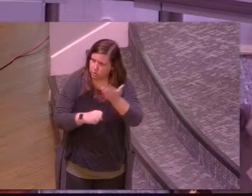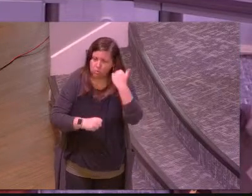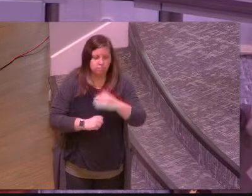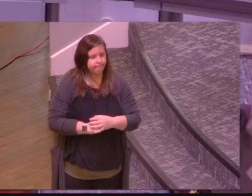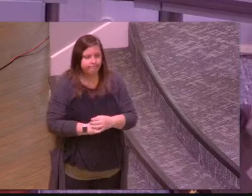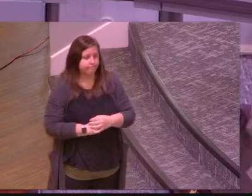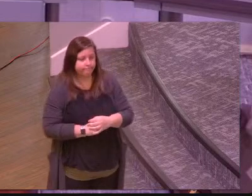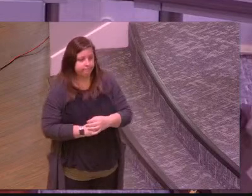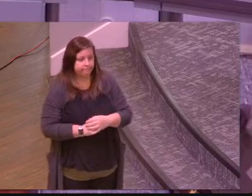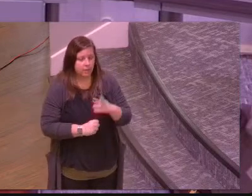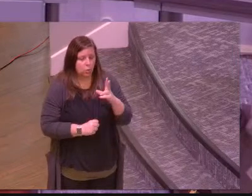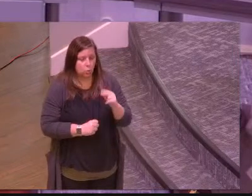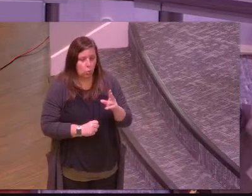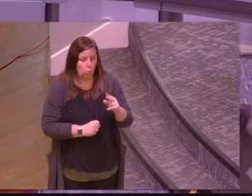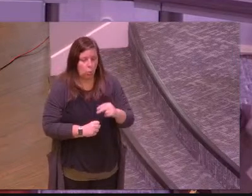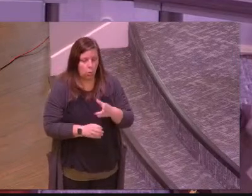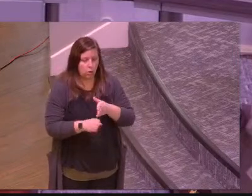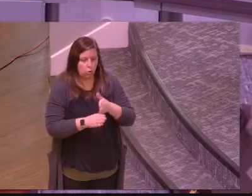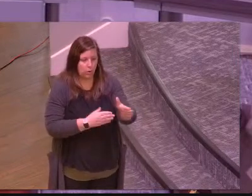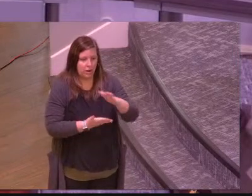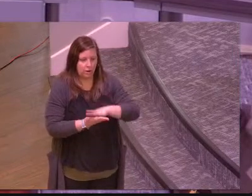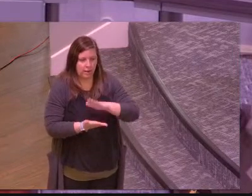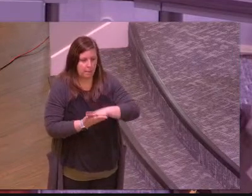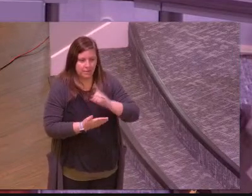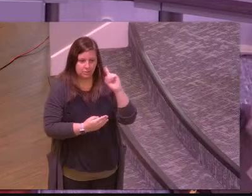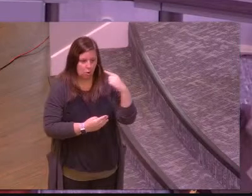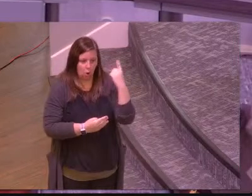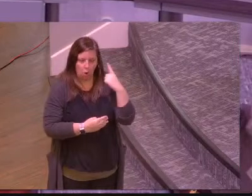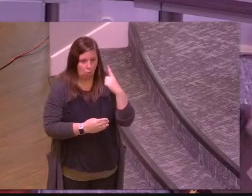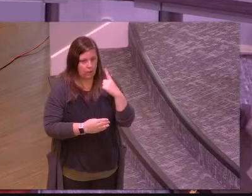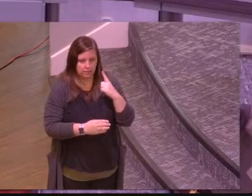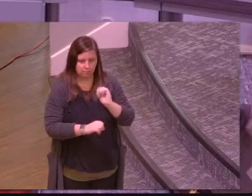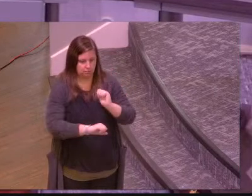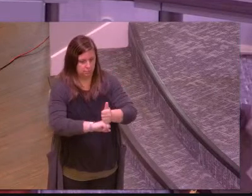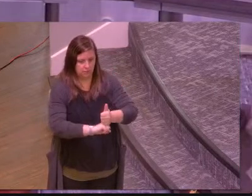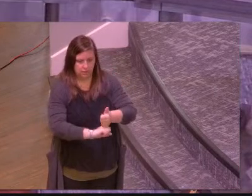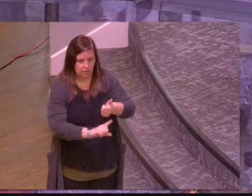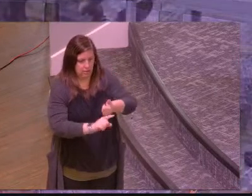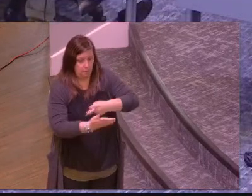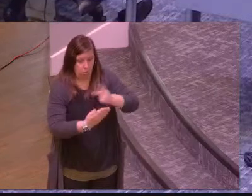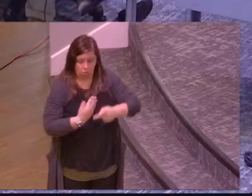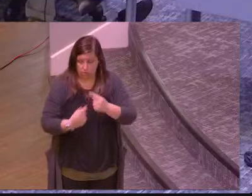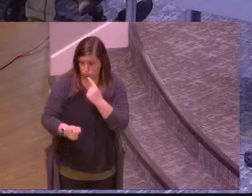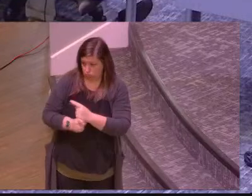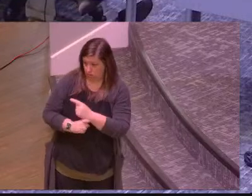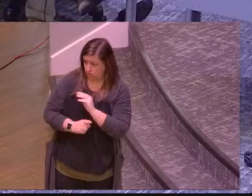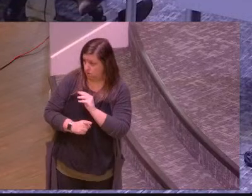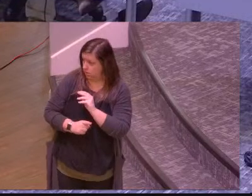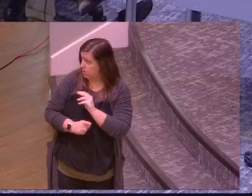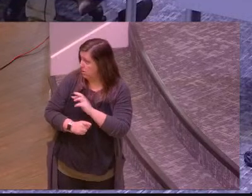been a program. Okay, somehow I had it in my head that it was a school. No, isn't that right, Mr. Harris?